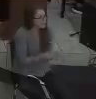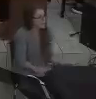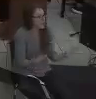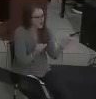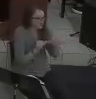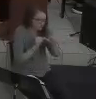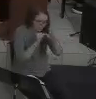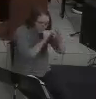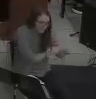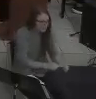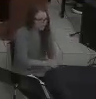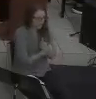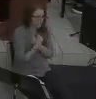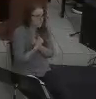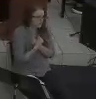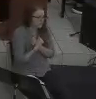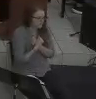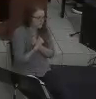on loving.